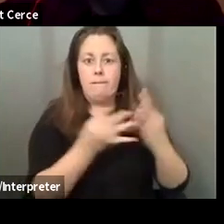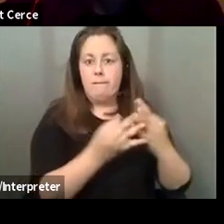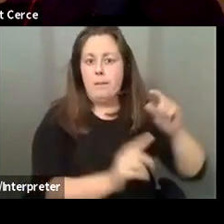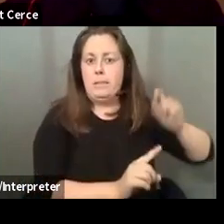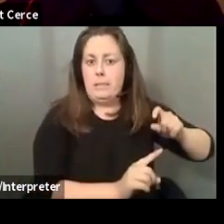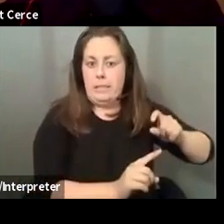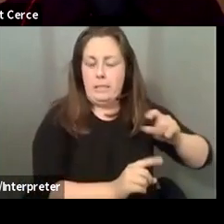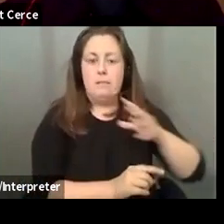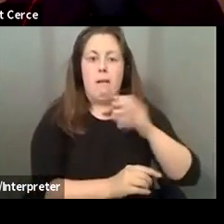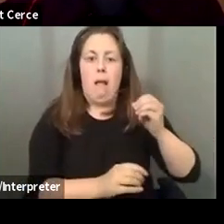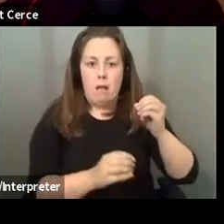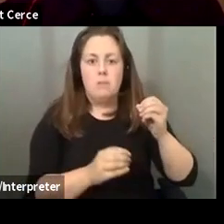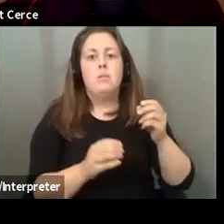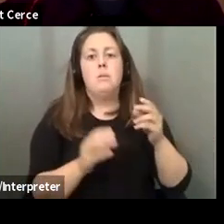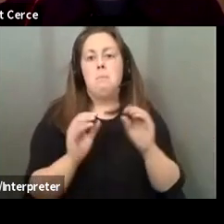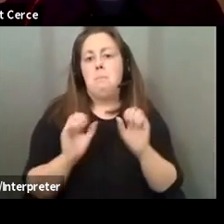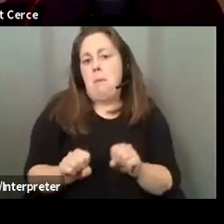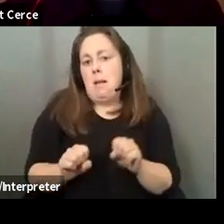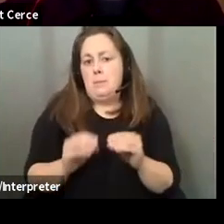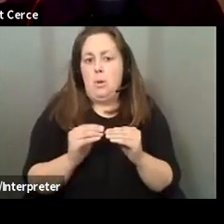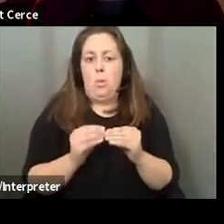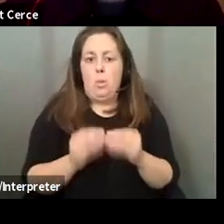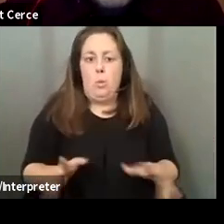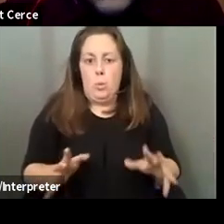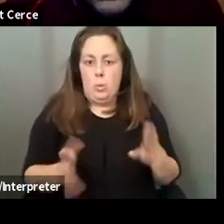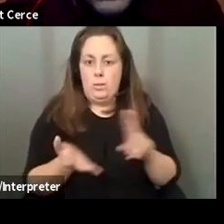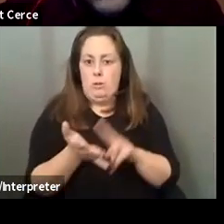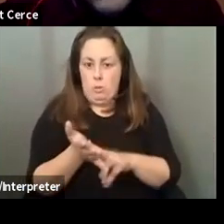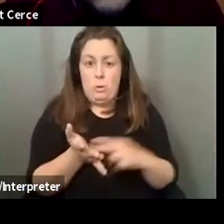losing enrollment. As you know, we've lost almost a doubling of our